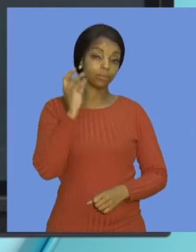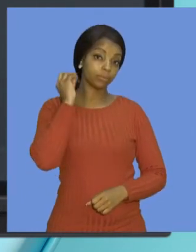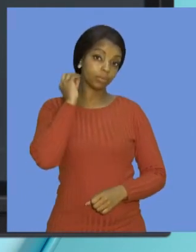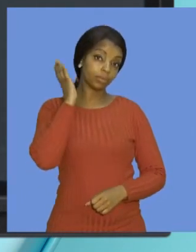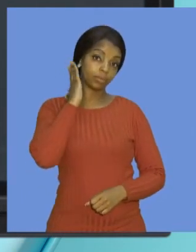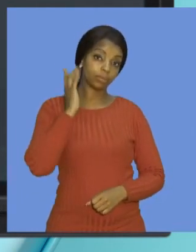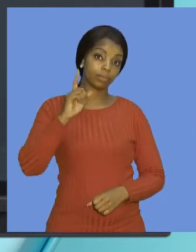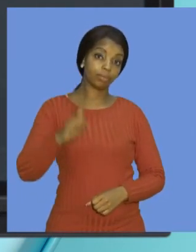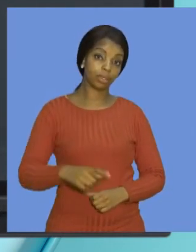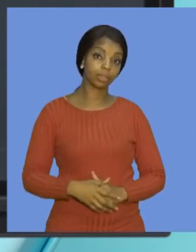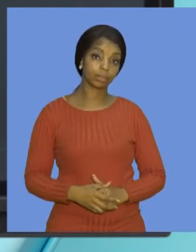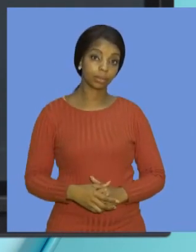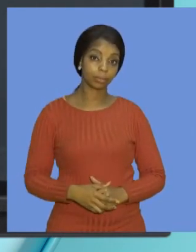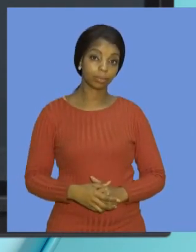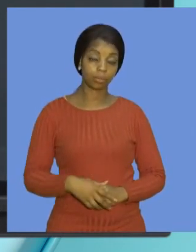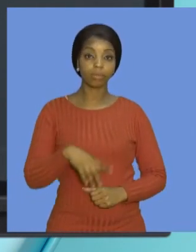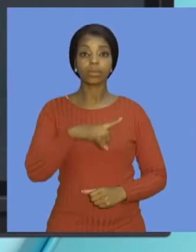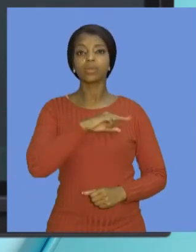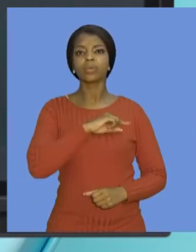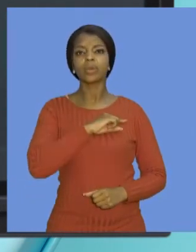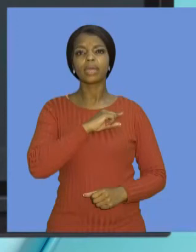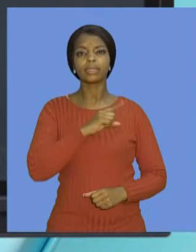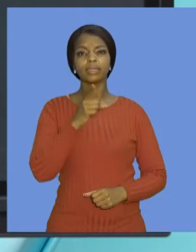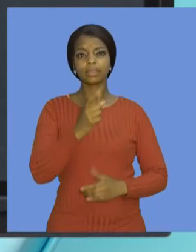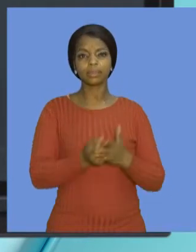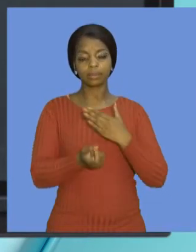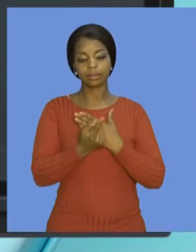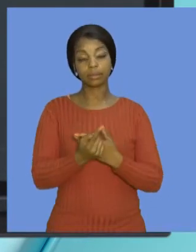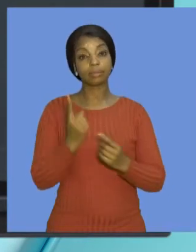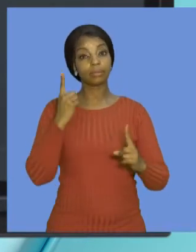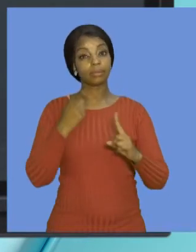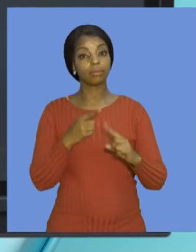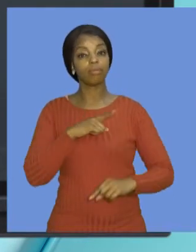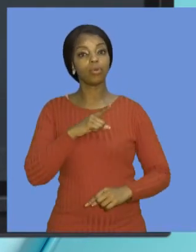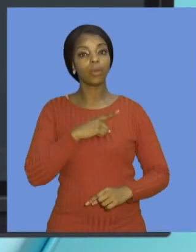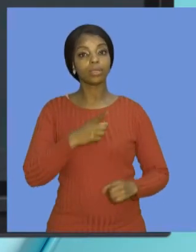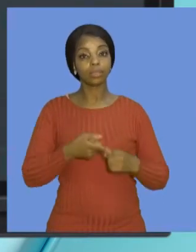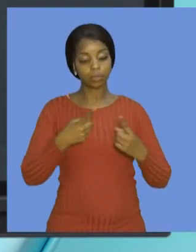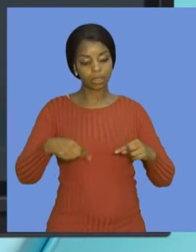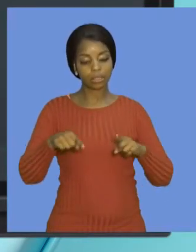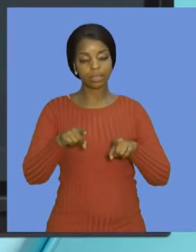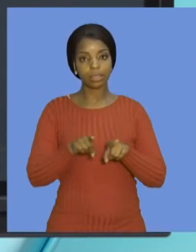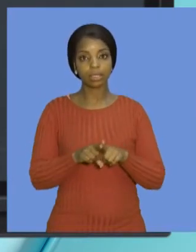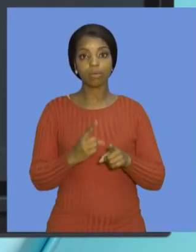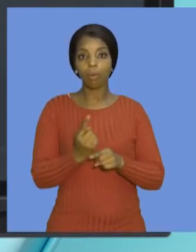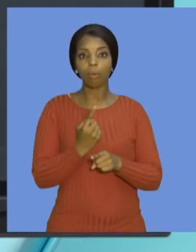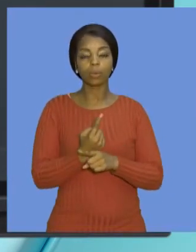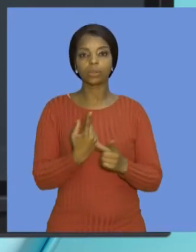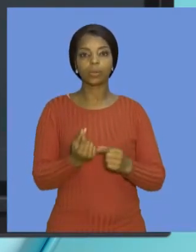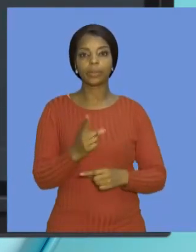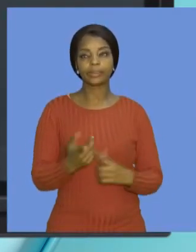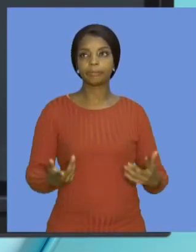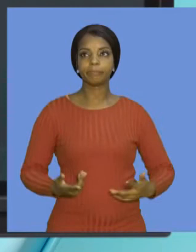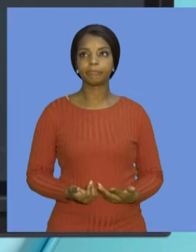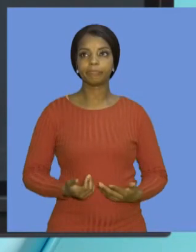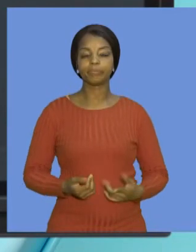into consideration. Why this is really there intentional is because I want you to not only think that you're always gonna